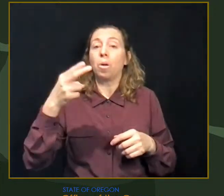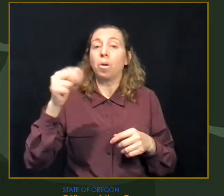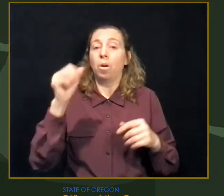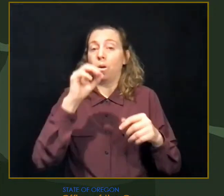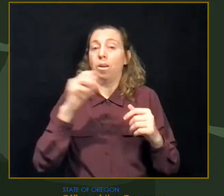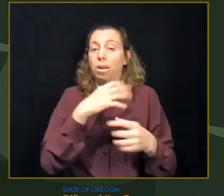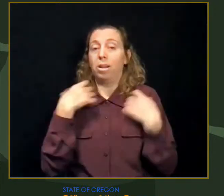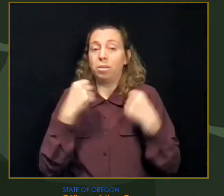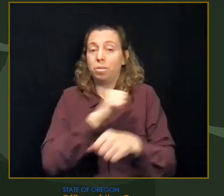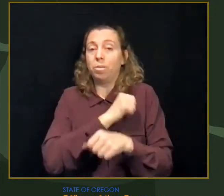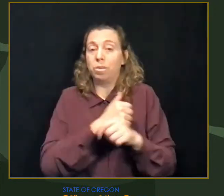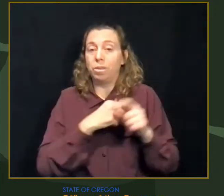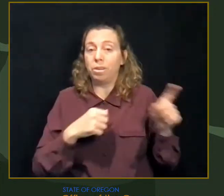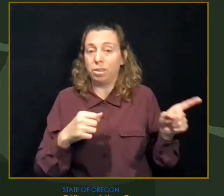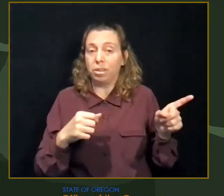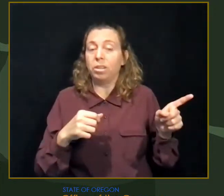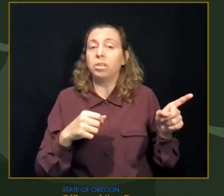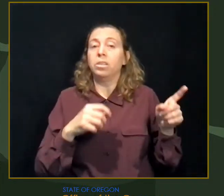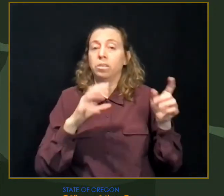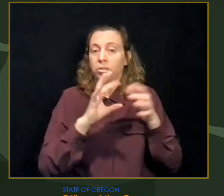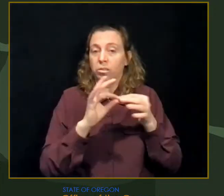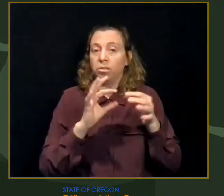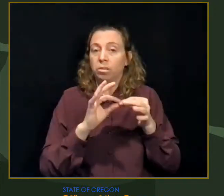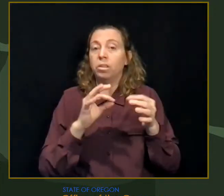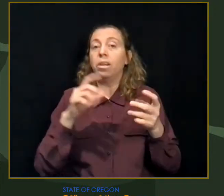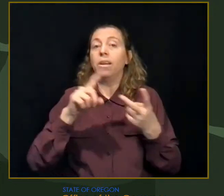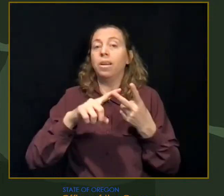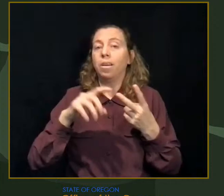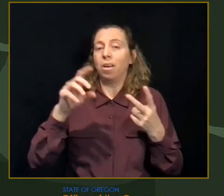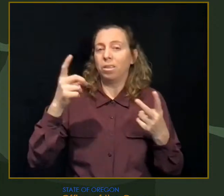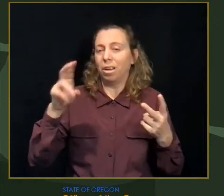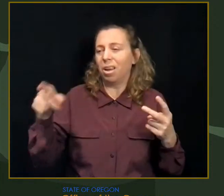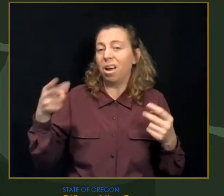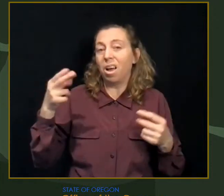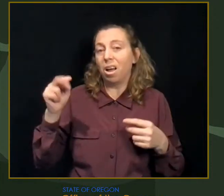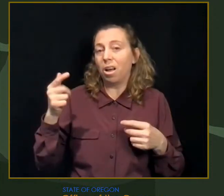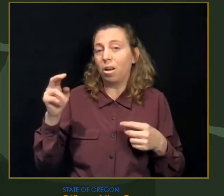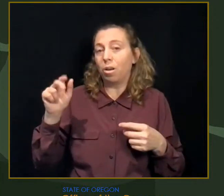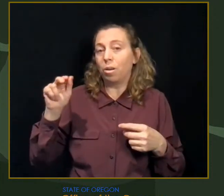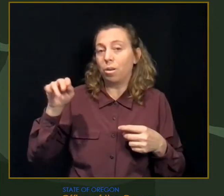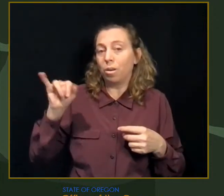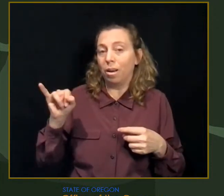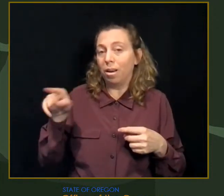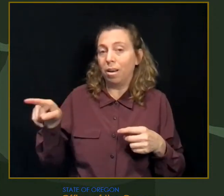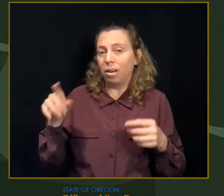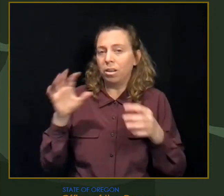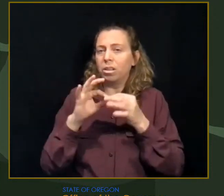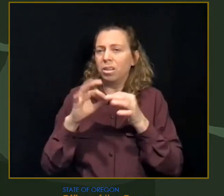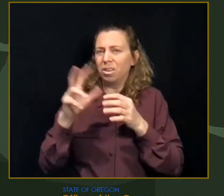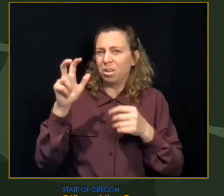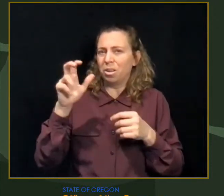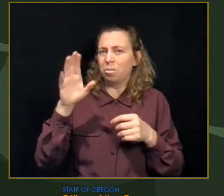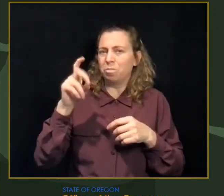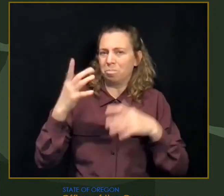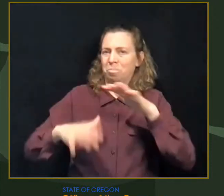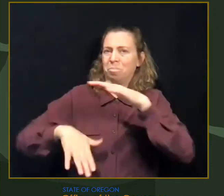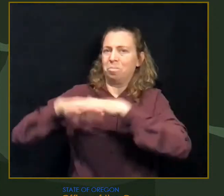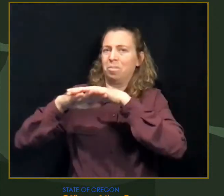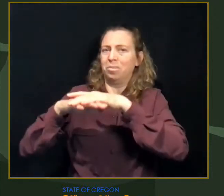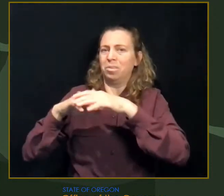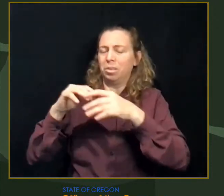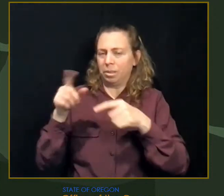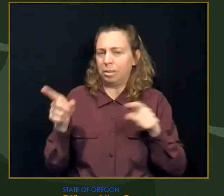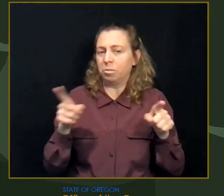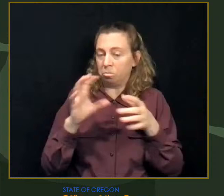can address your question about the 300 bed capacity. Yeah, thank you, Governor Brown, and thank you for the question, Pat.